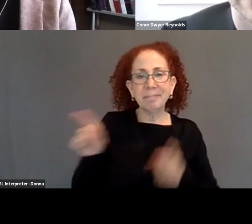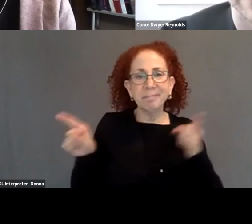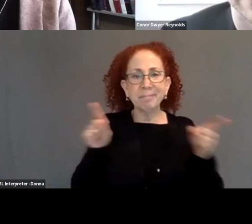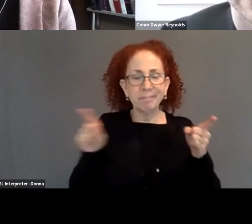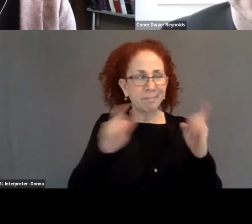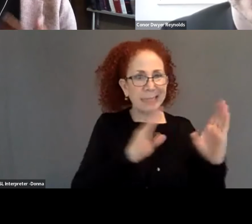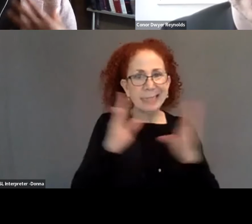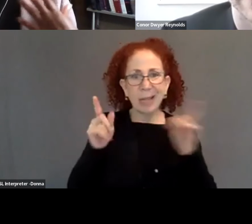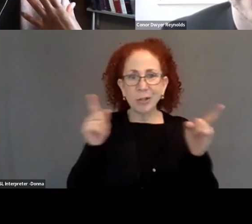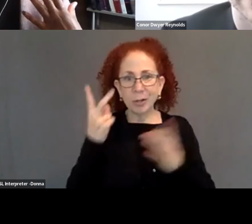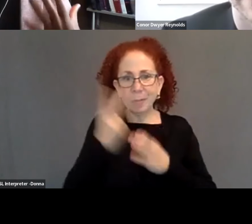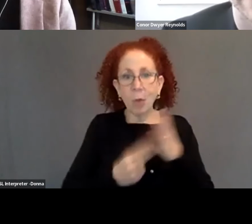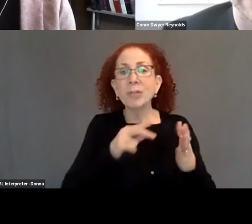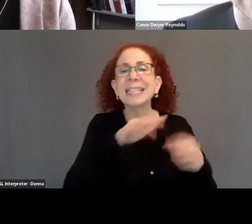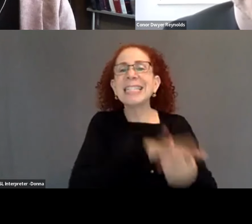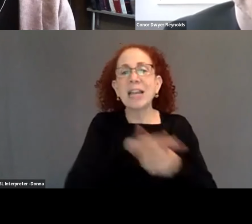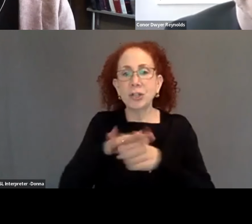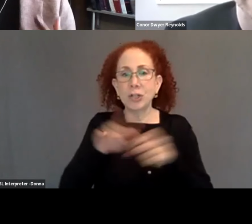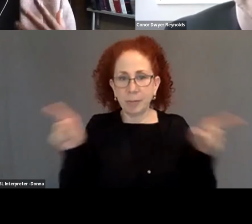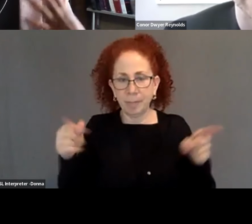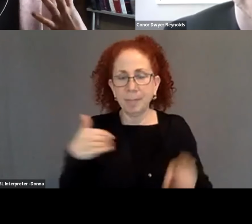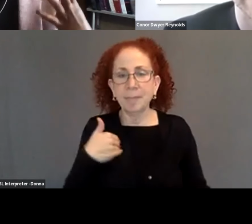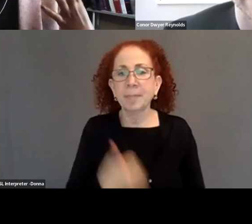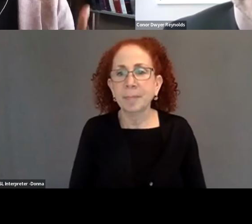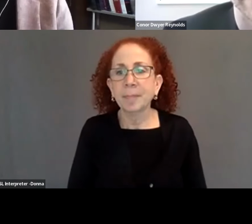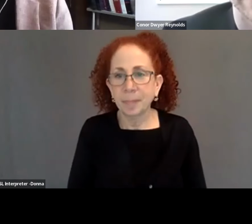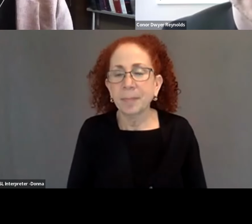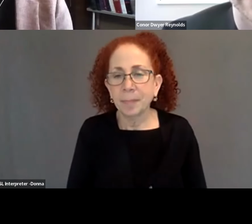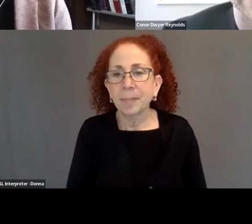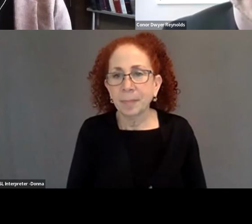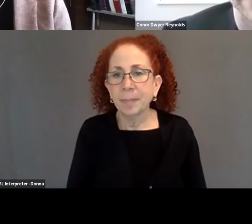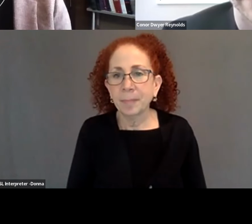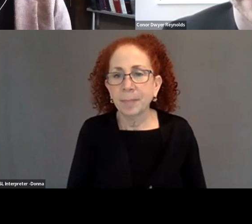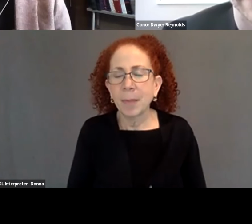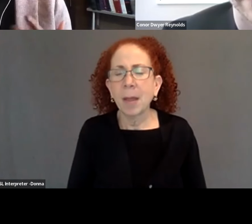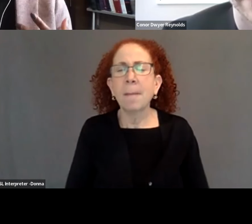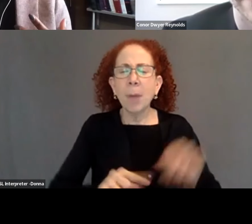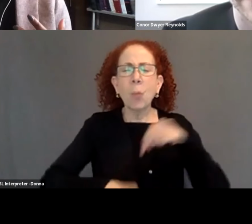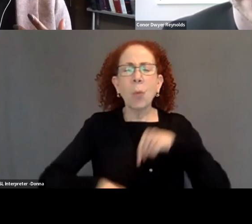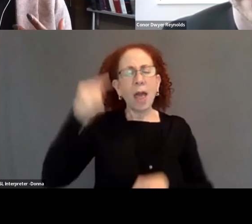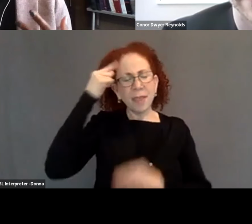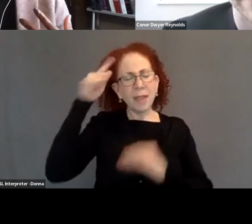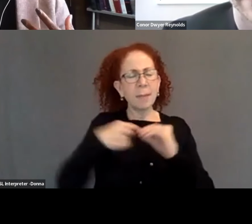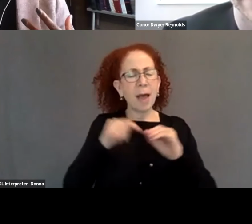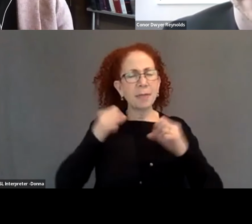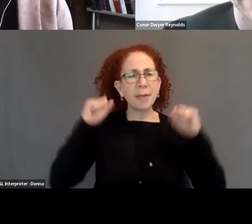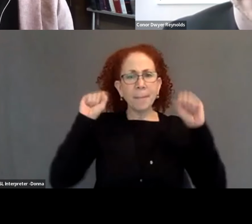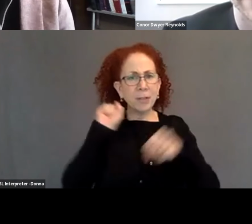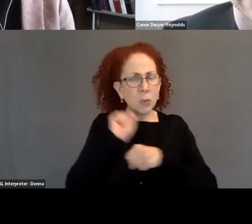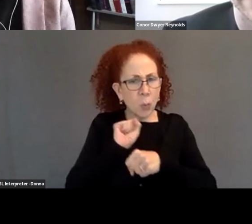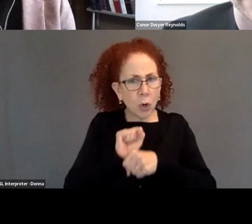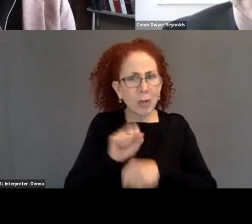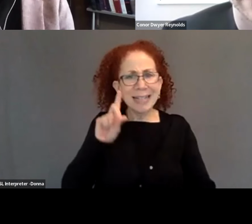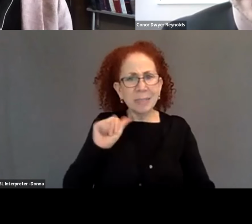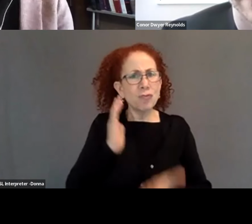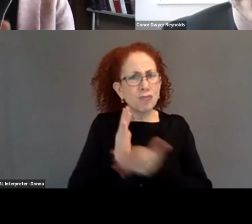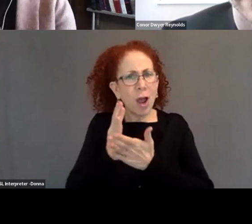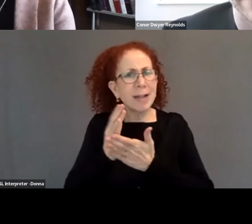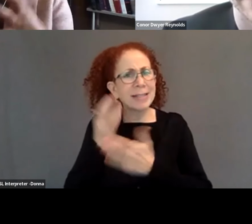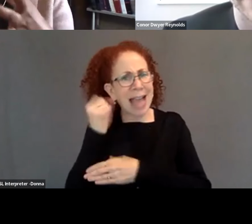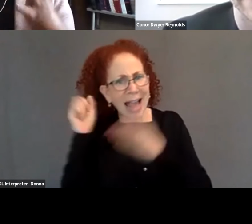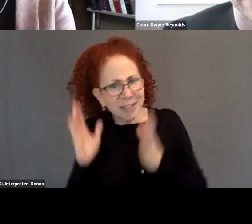But when I think about the incredible work that disability rights